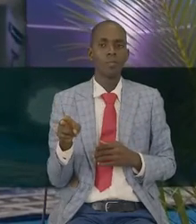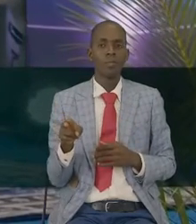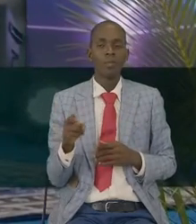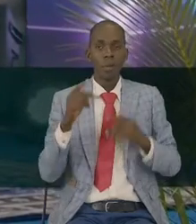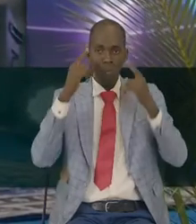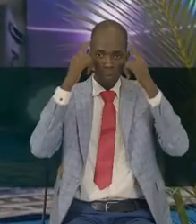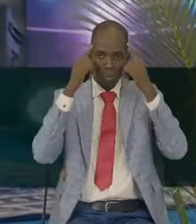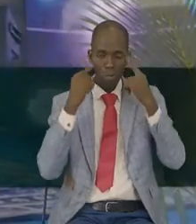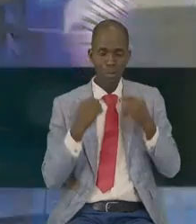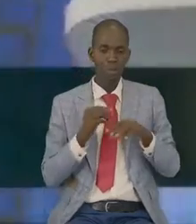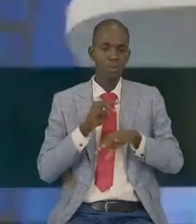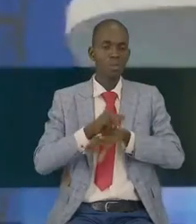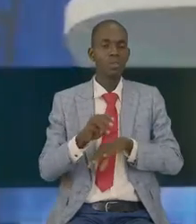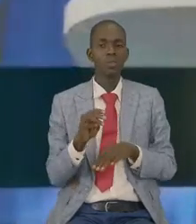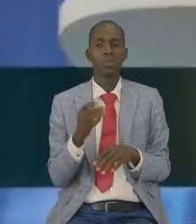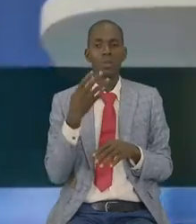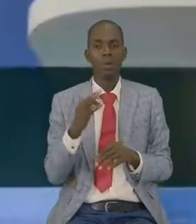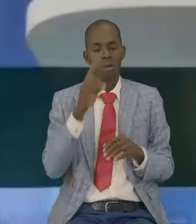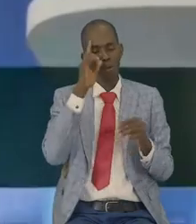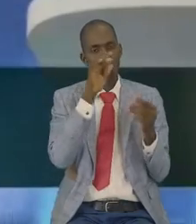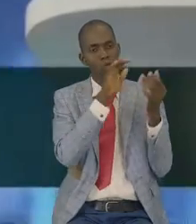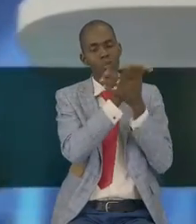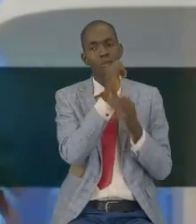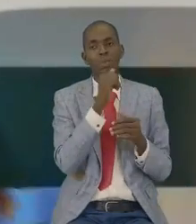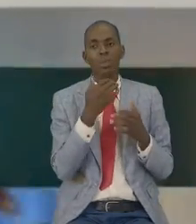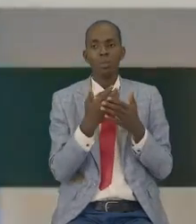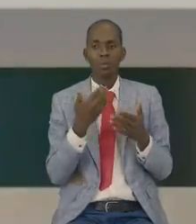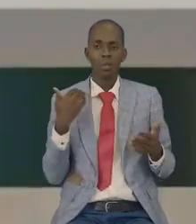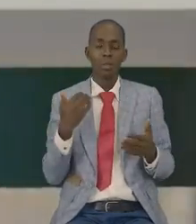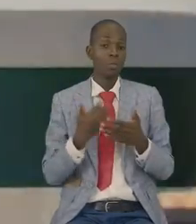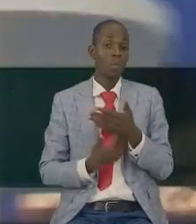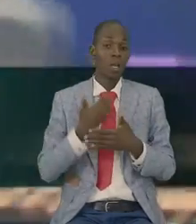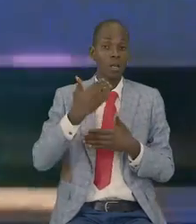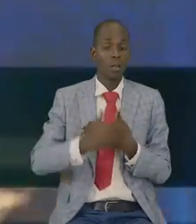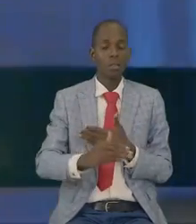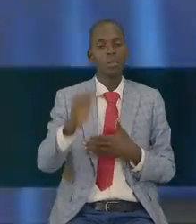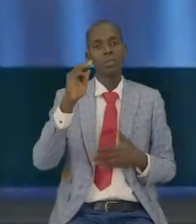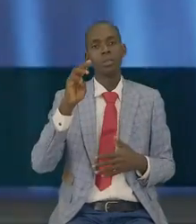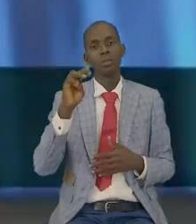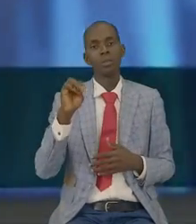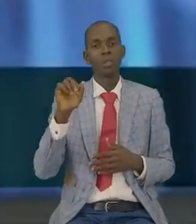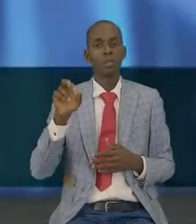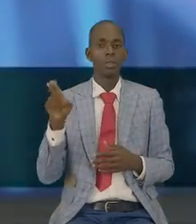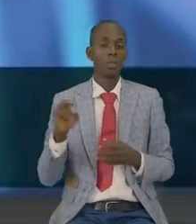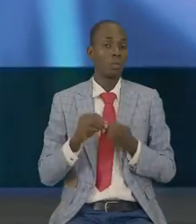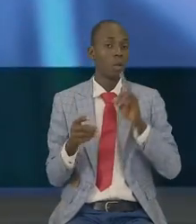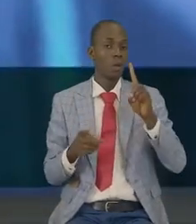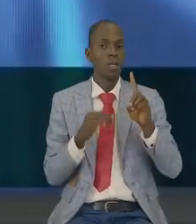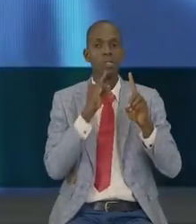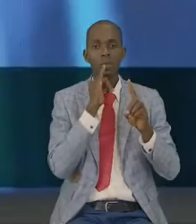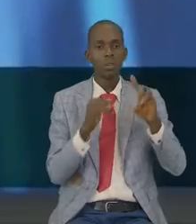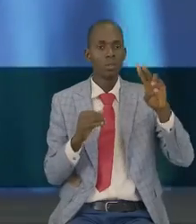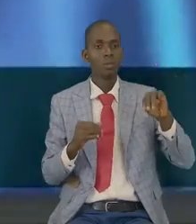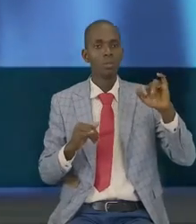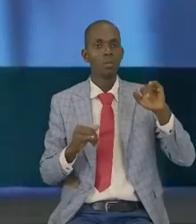trust beyond Mara. Let's look at number one. Number one is Miriam's music of